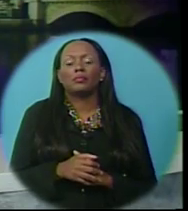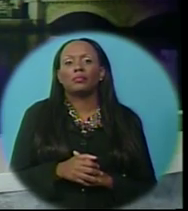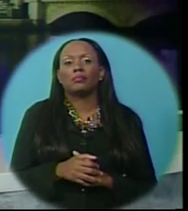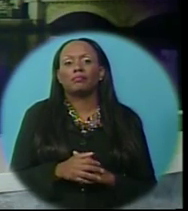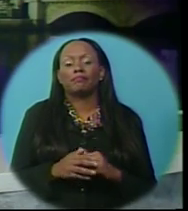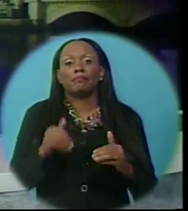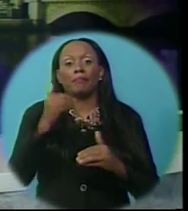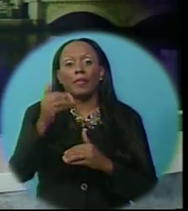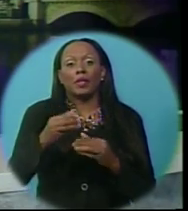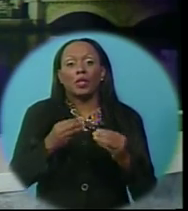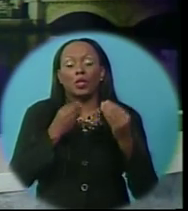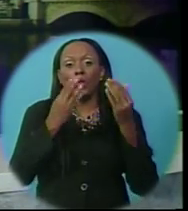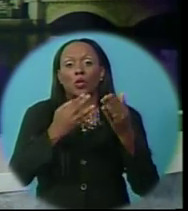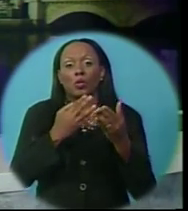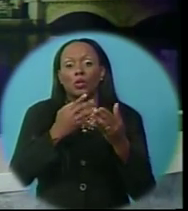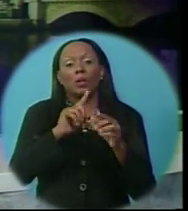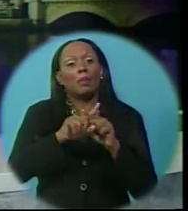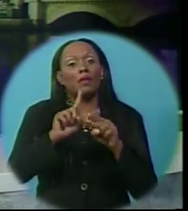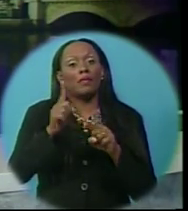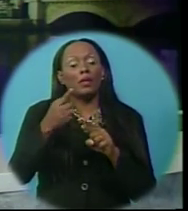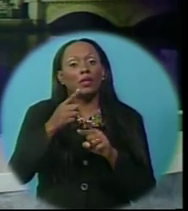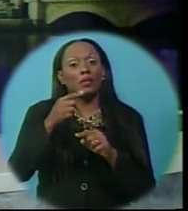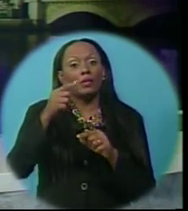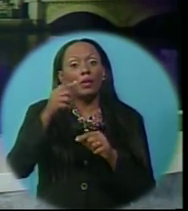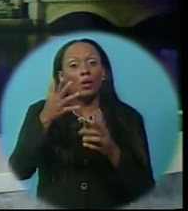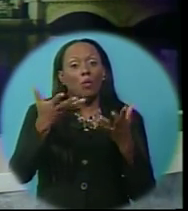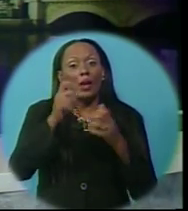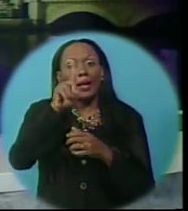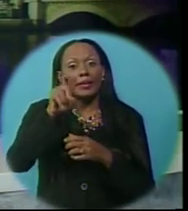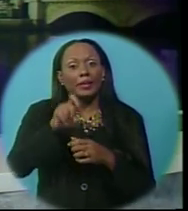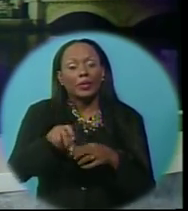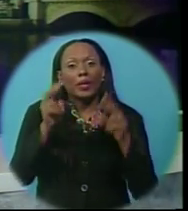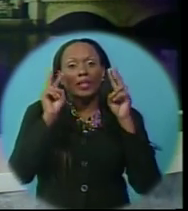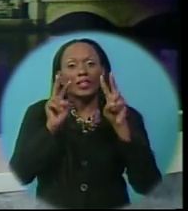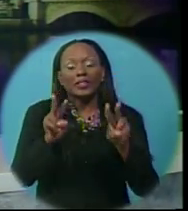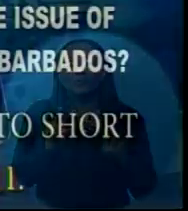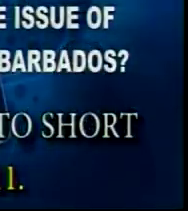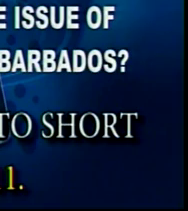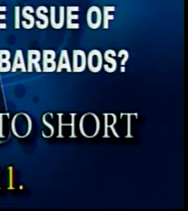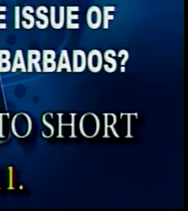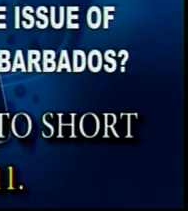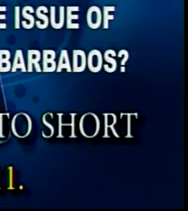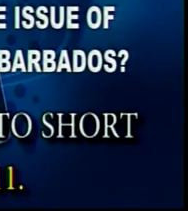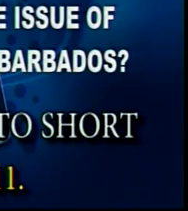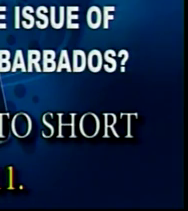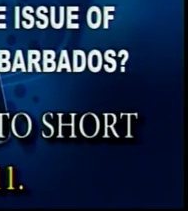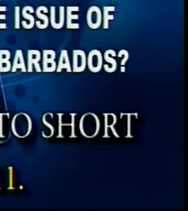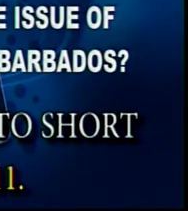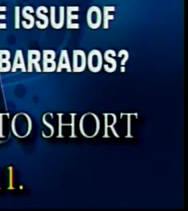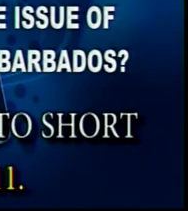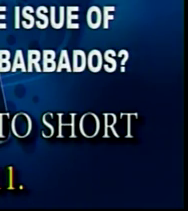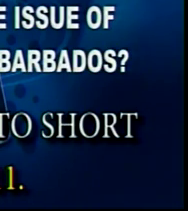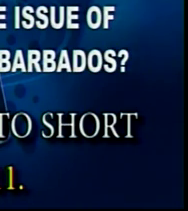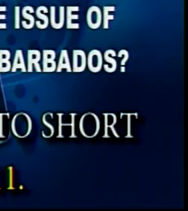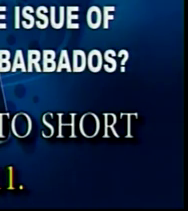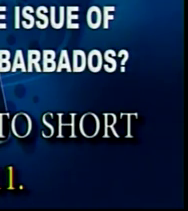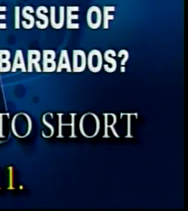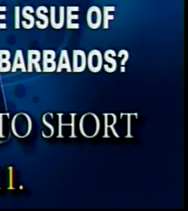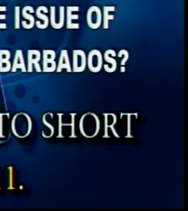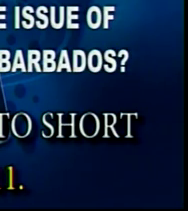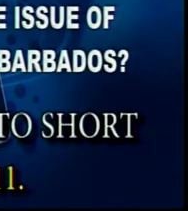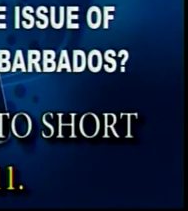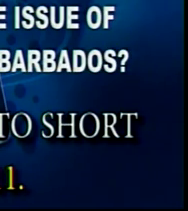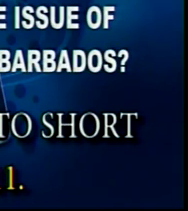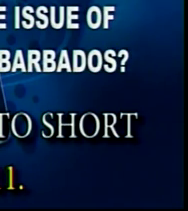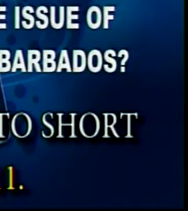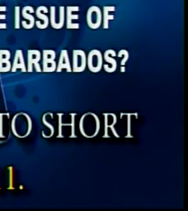Coming up, more news in just a moment. First, we want to get your take on this question. Should there be a national discussion on the issue of